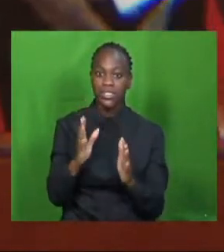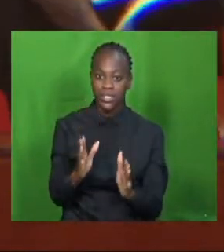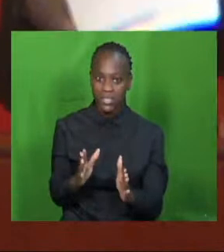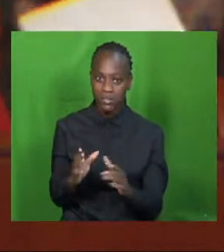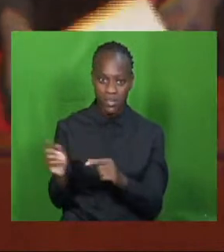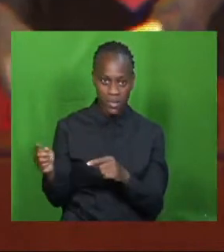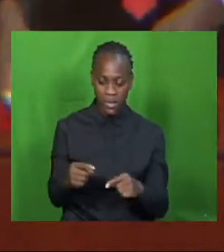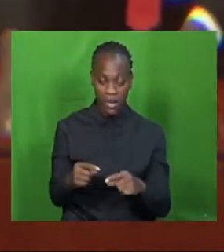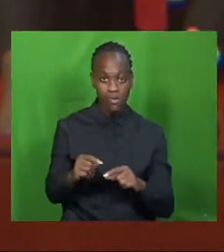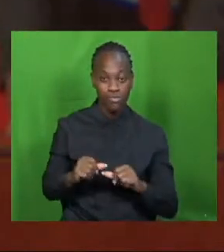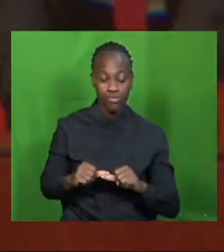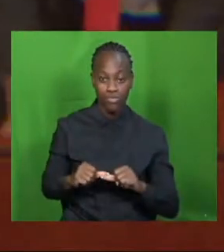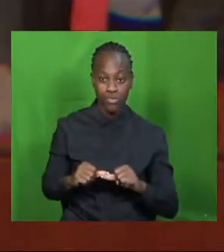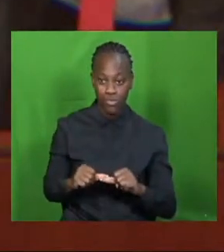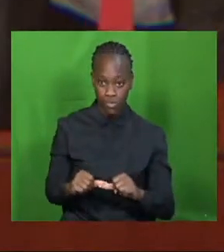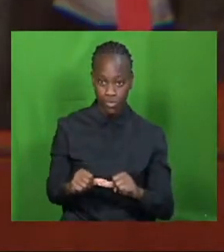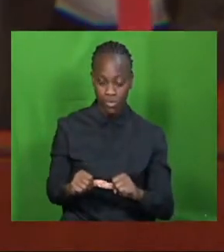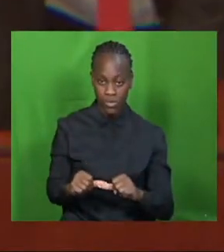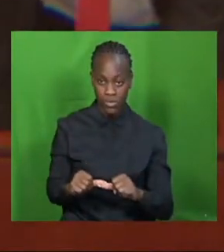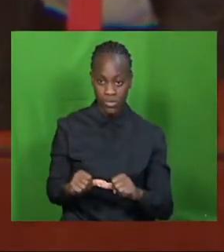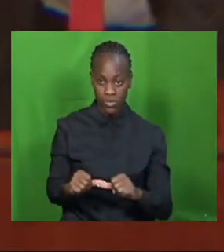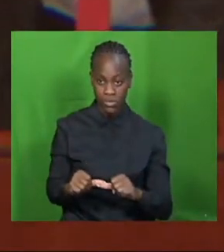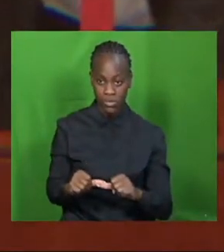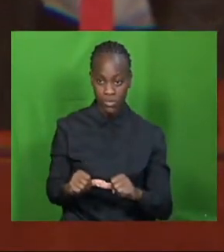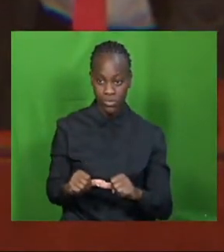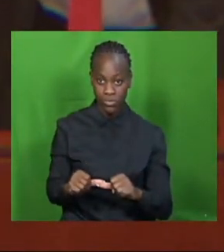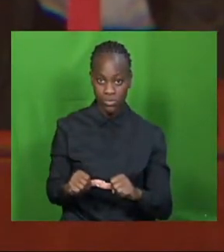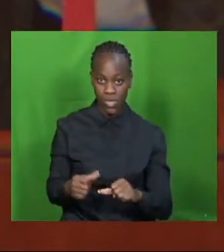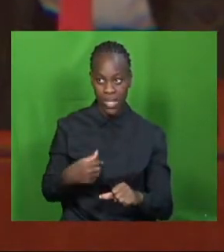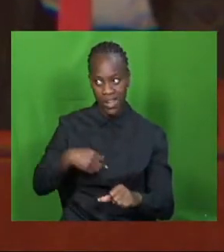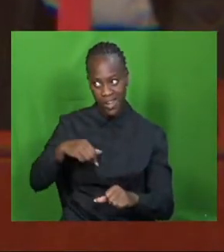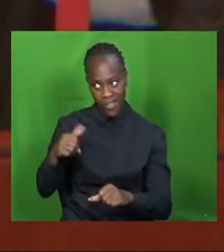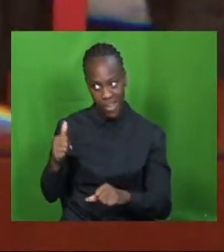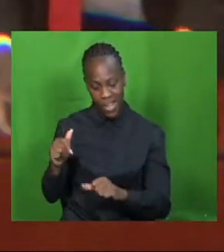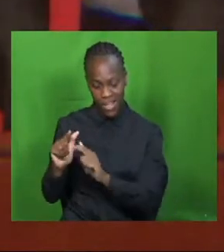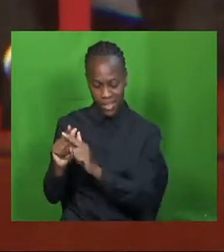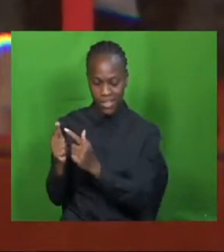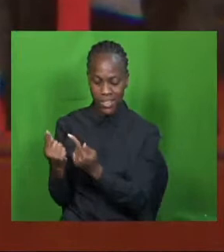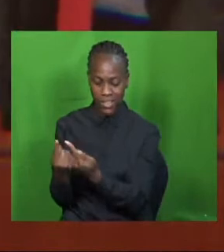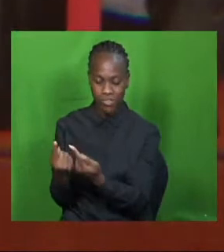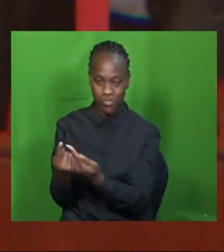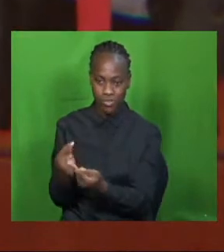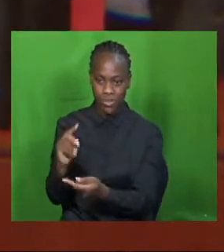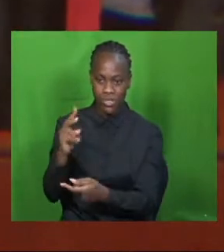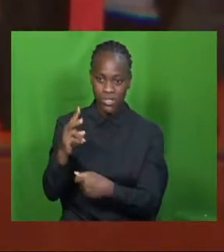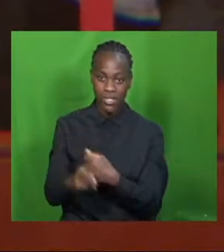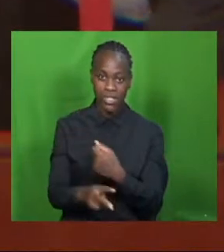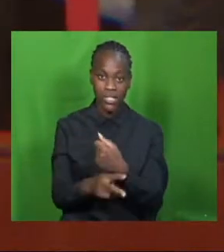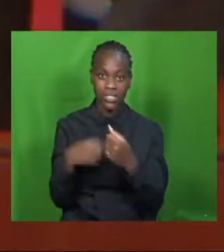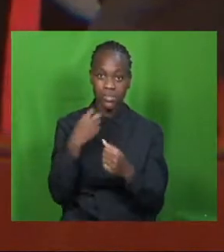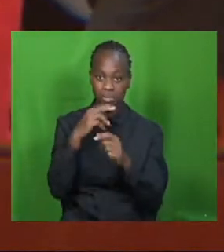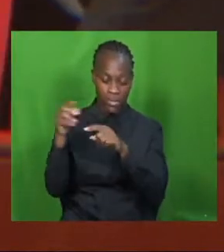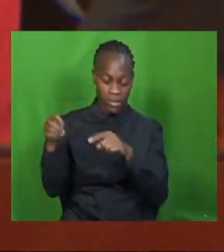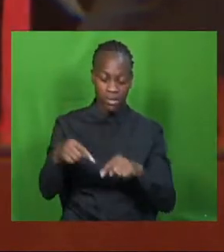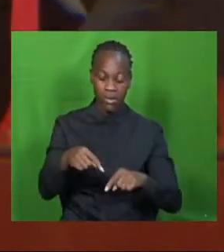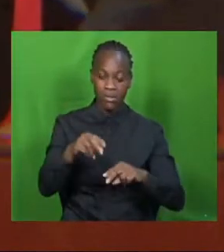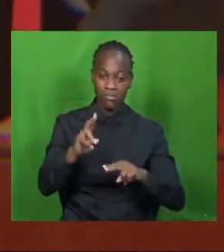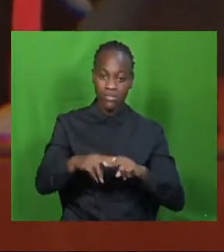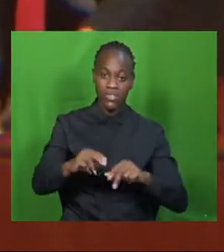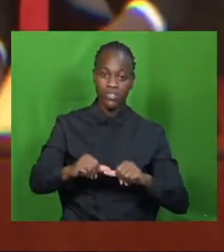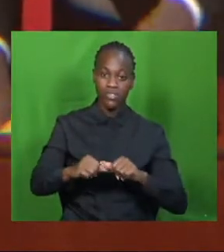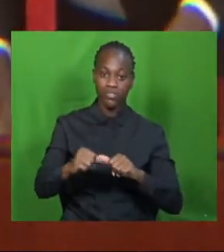some enclave, which will remain classified for the time being. And Mr. Speaker, to